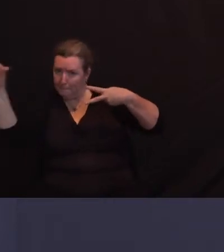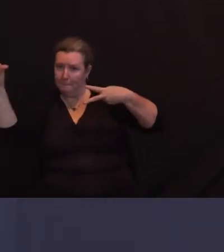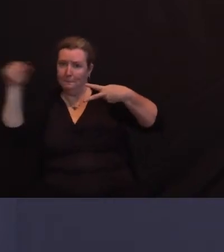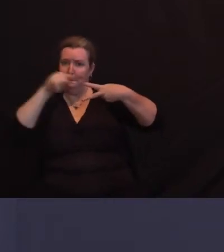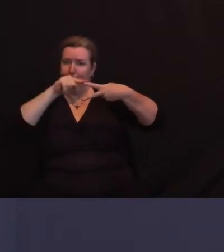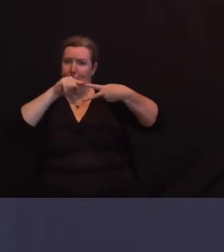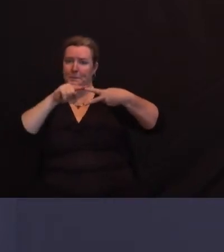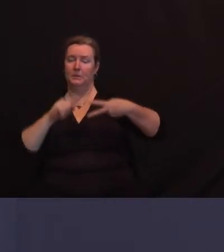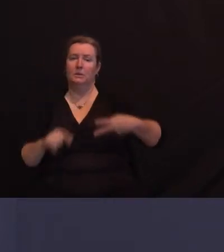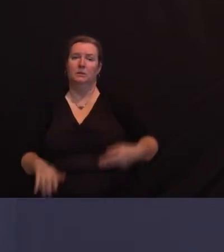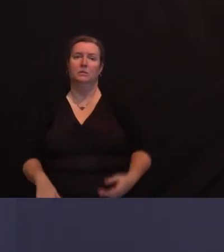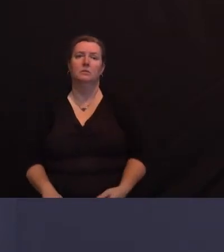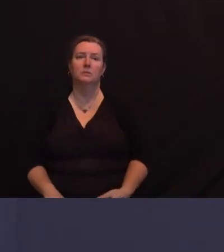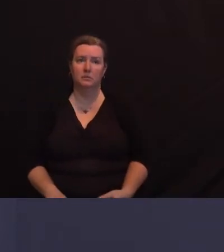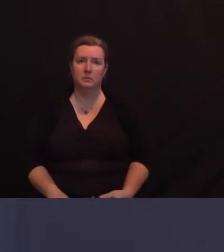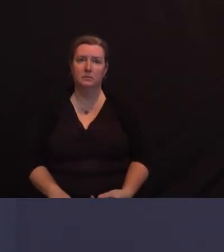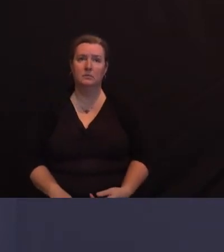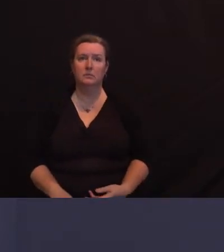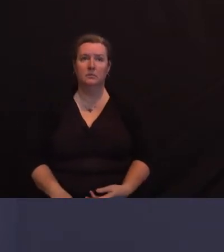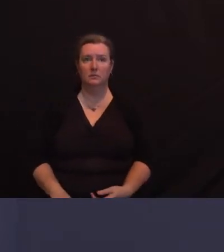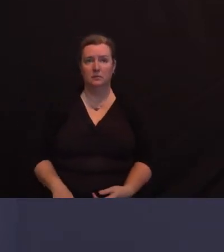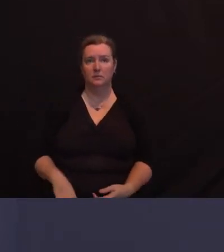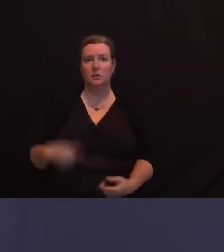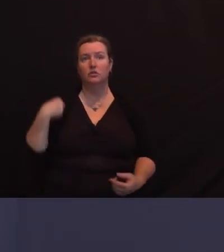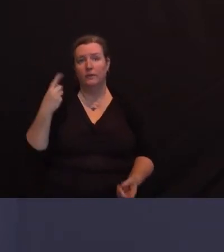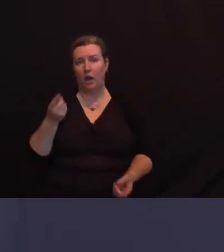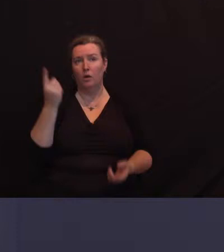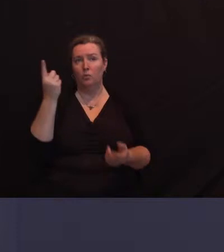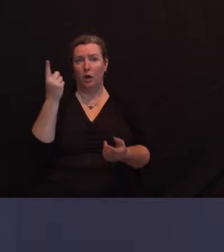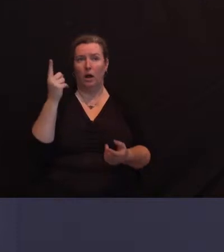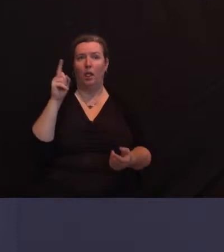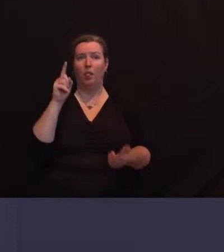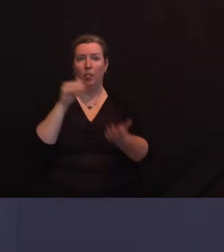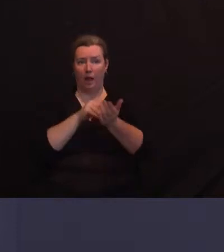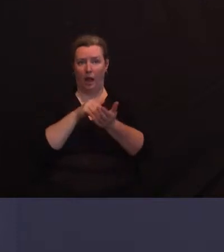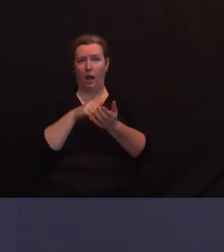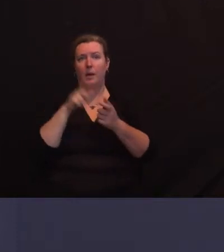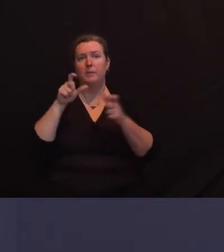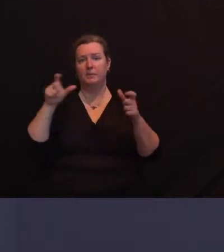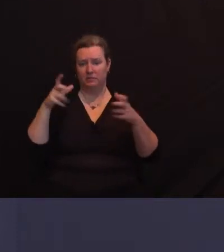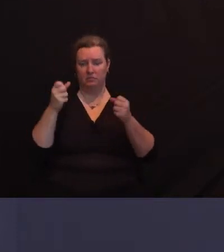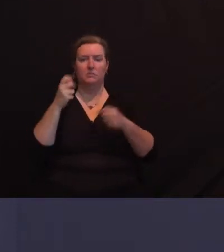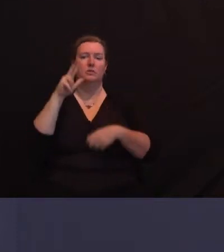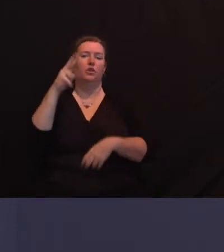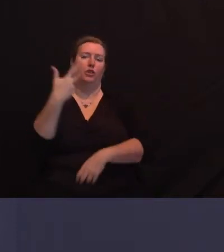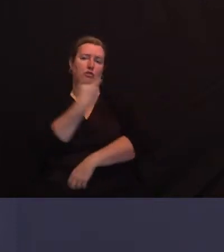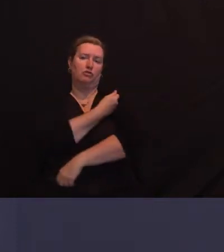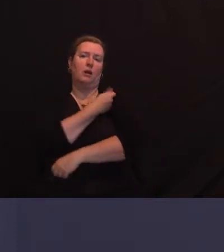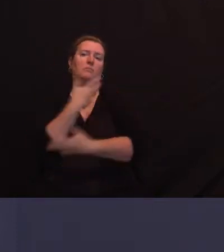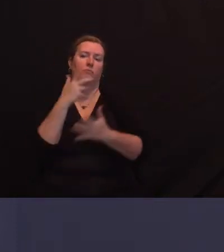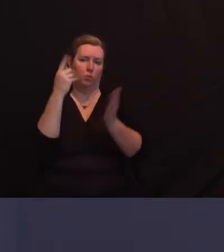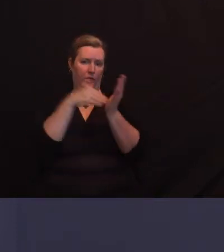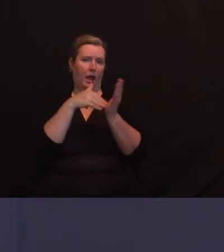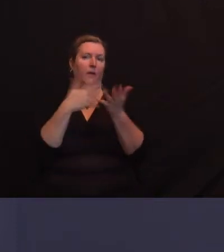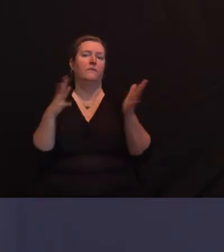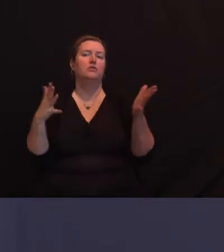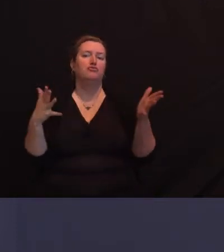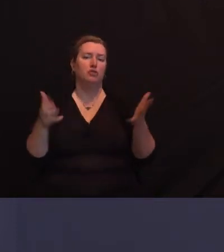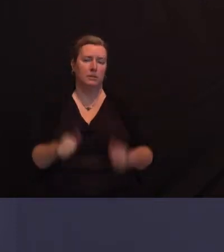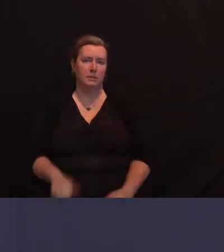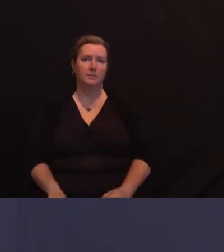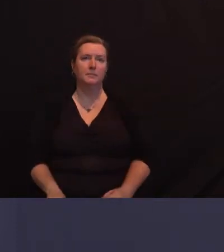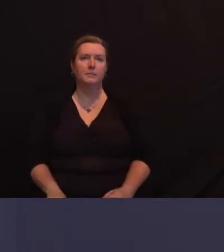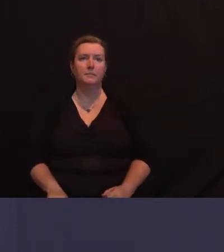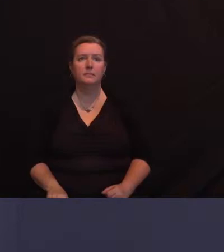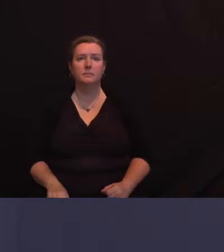19,111 individuals have received a third dose. The department is also going to be issuing guidance to pop-up clinics